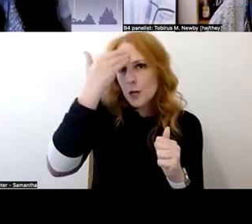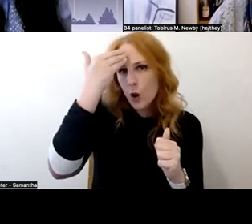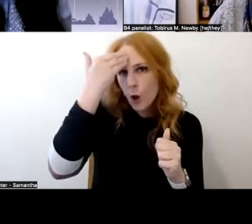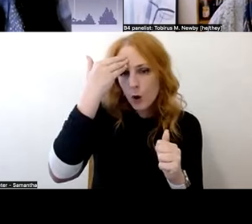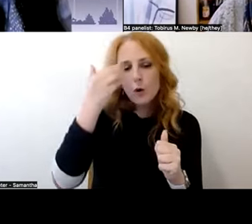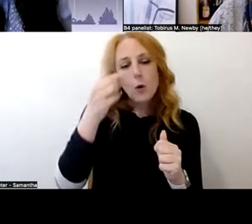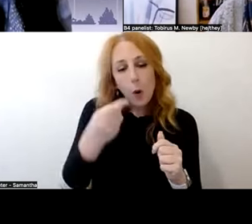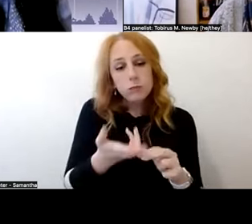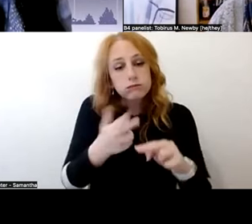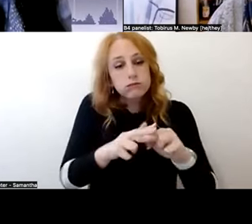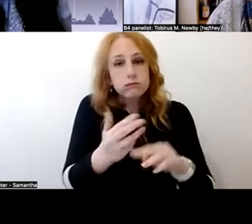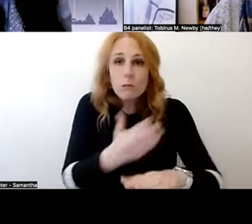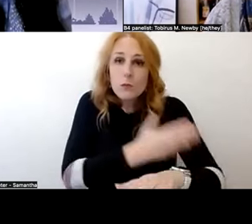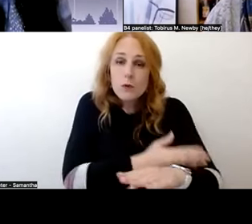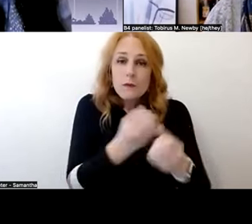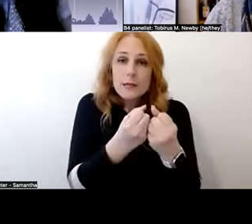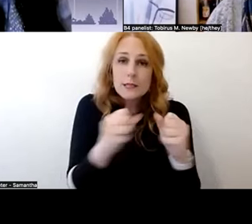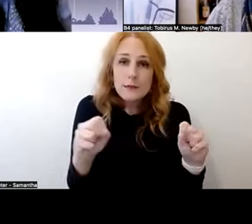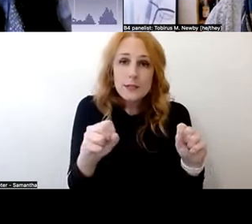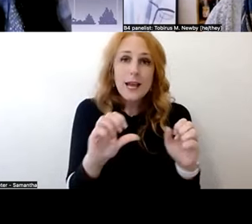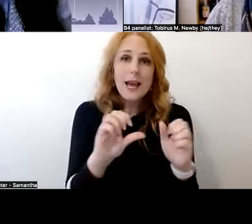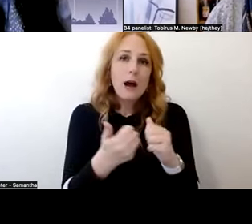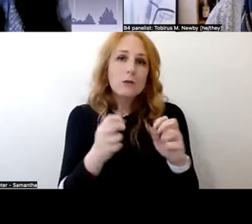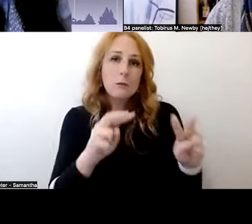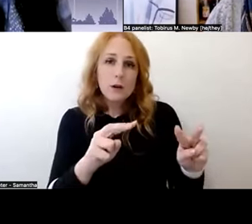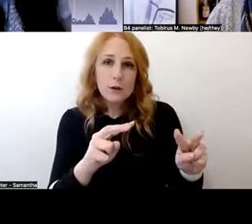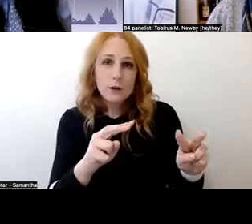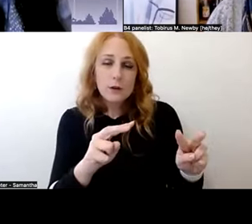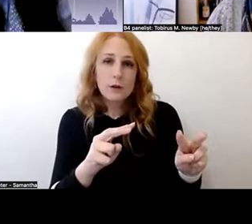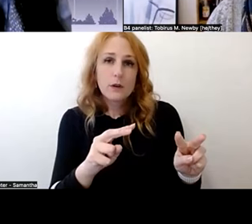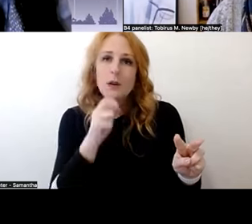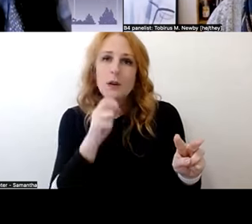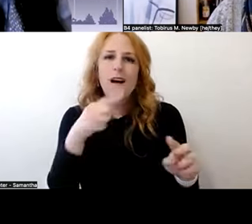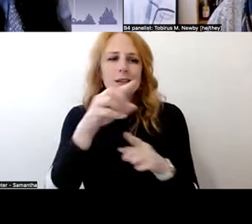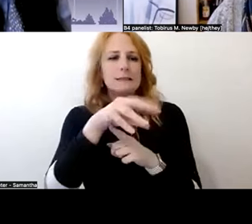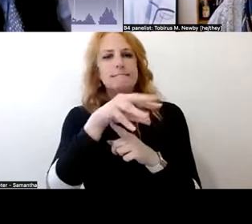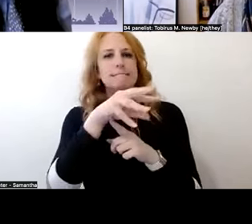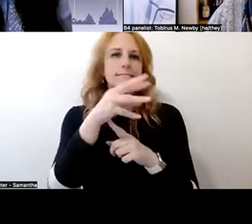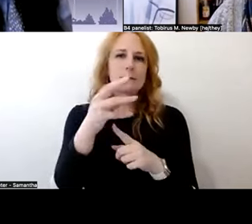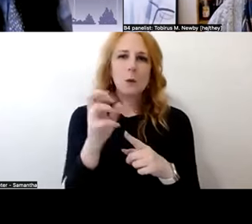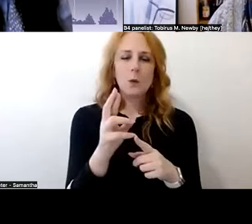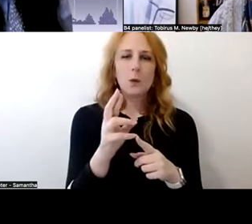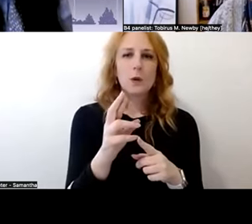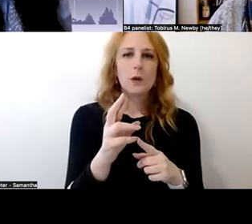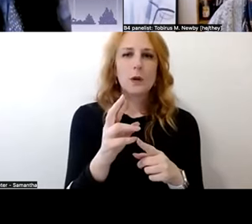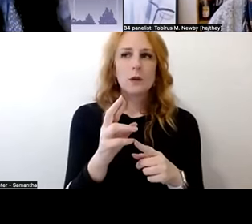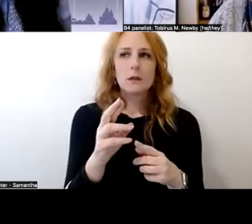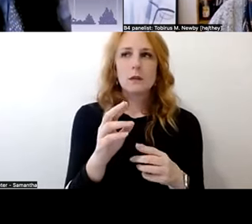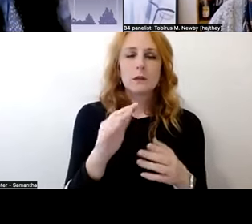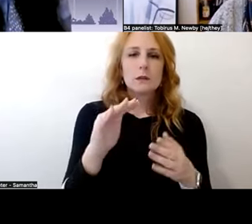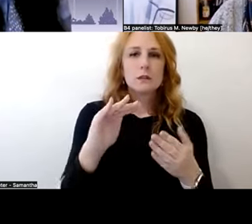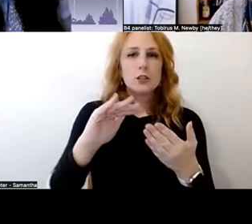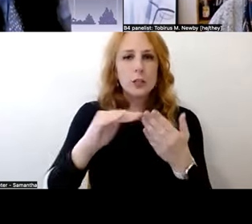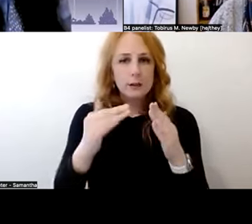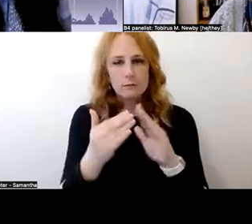that are somehow generated by community for community, but that help us to identify whether what we're trying, some of